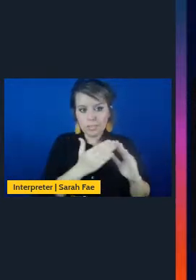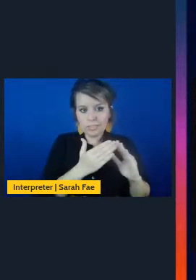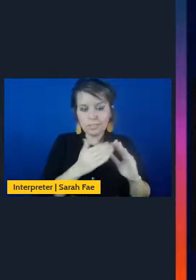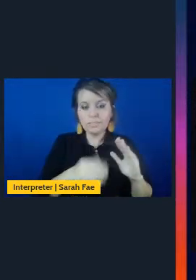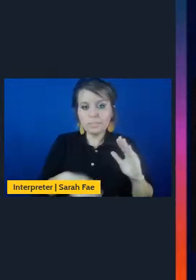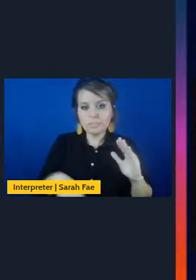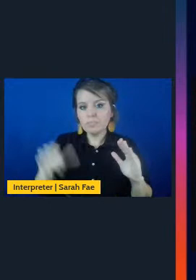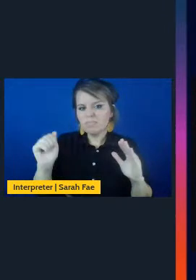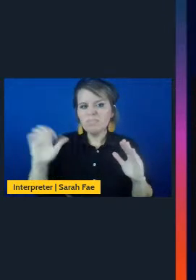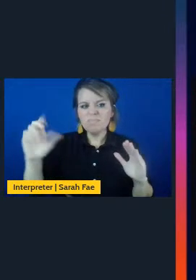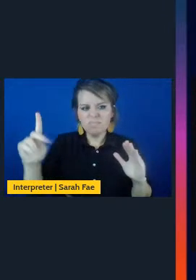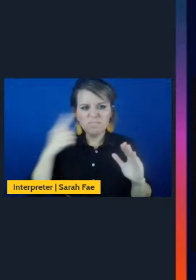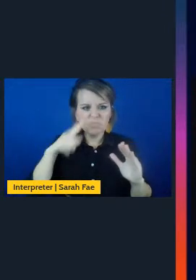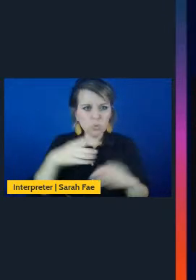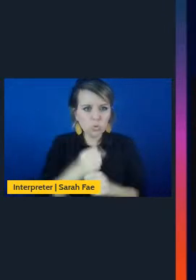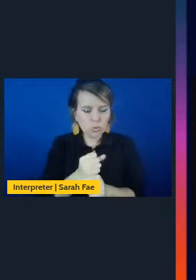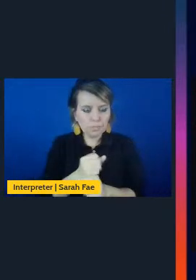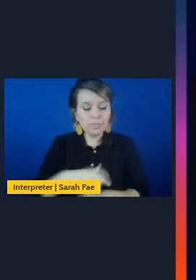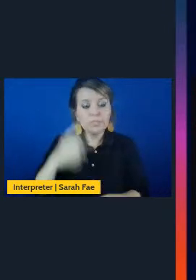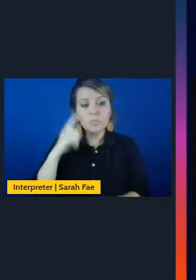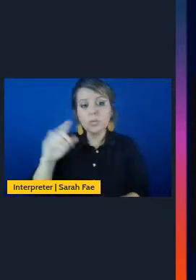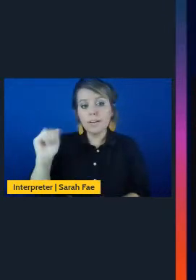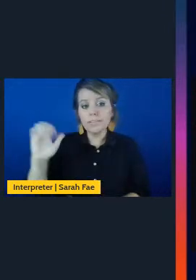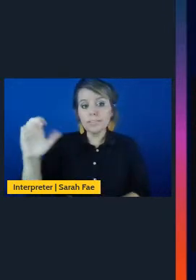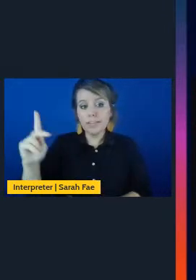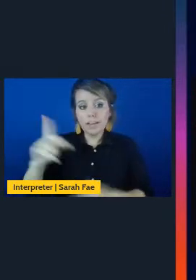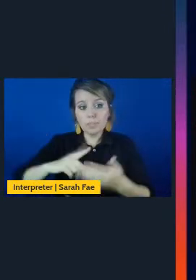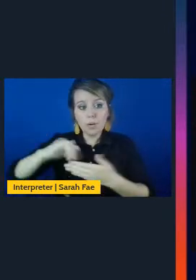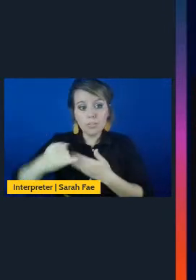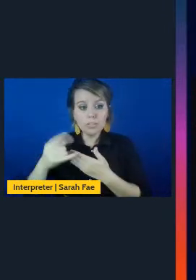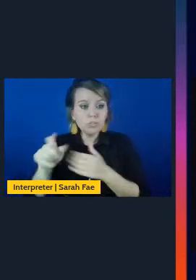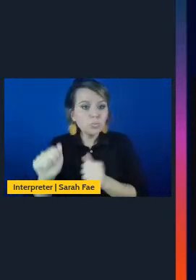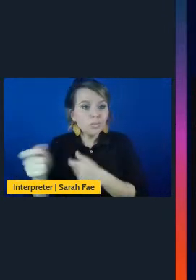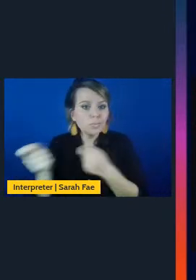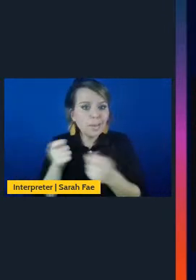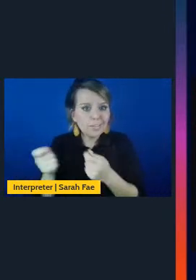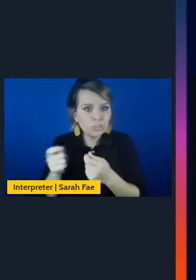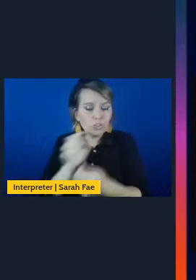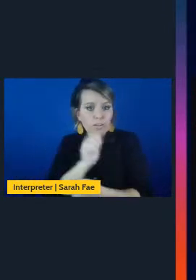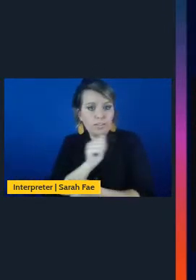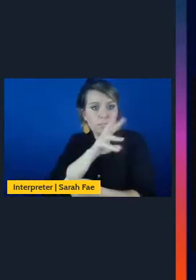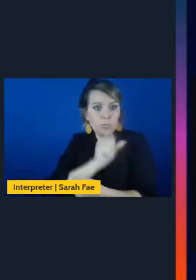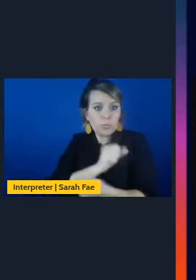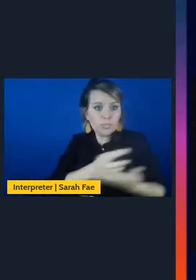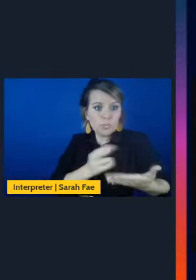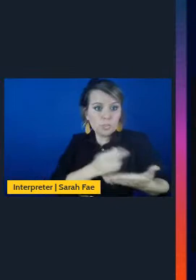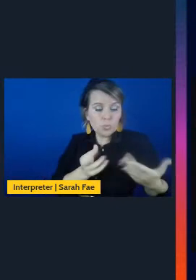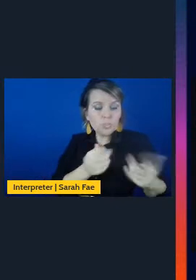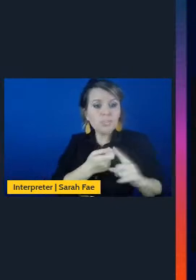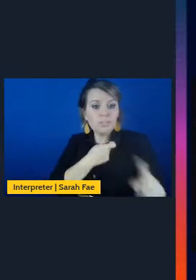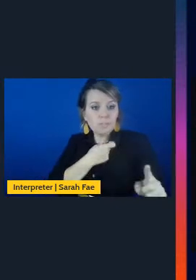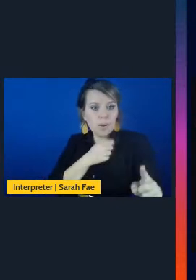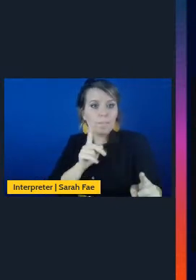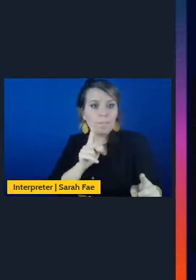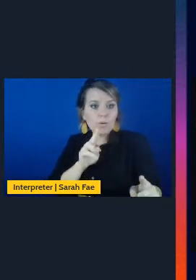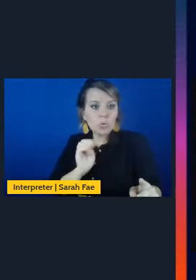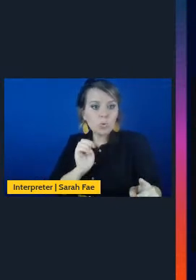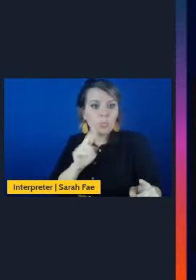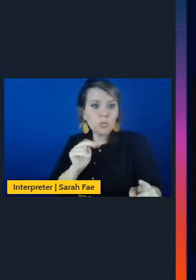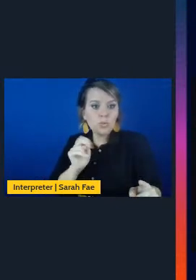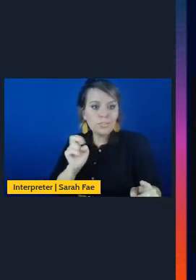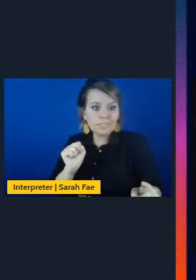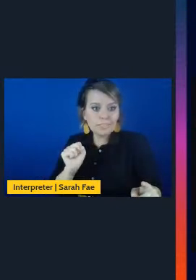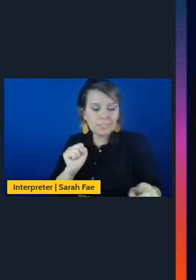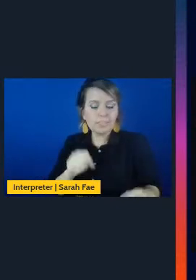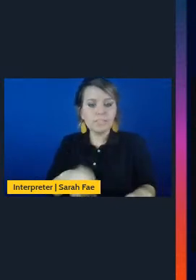short. With the ACK project, you can manage AWS resources from Kubernetes. Now, this is just an example